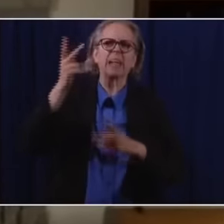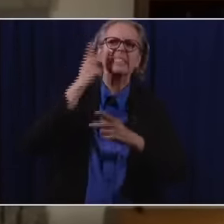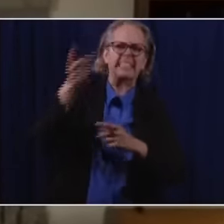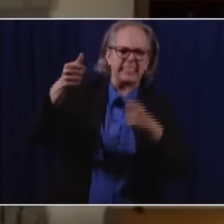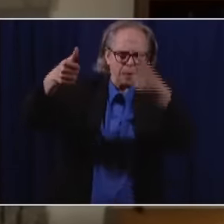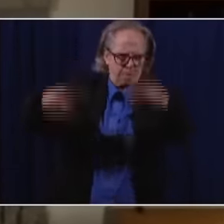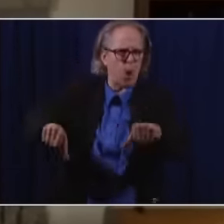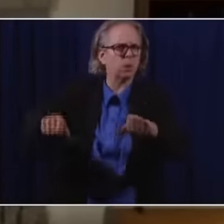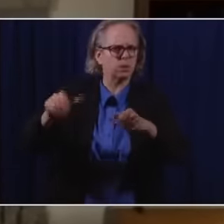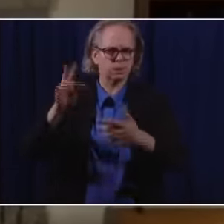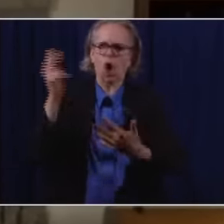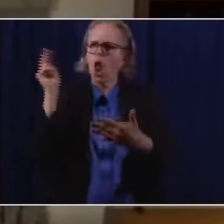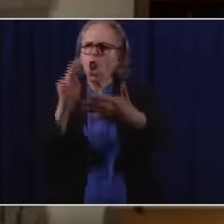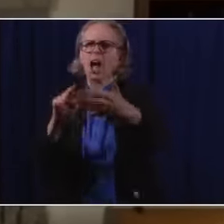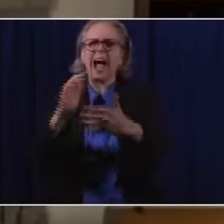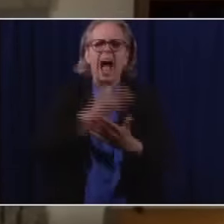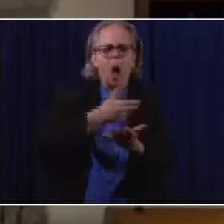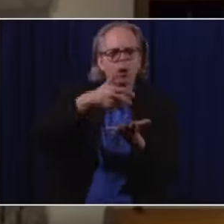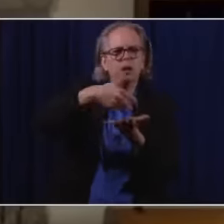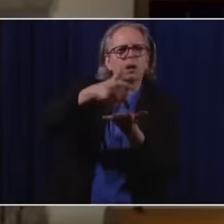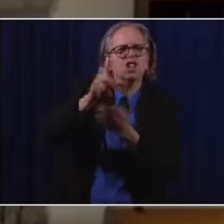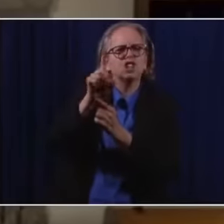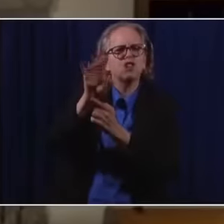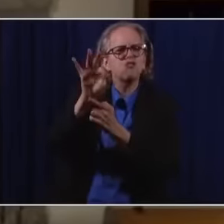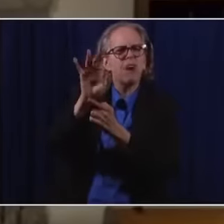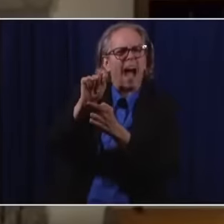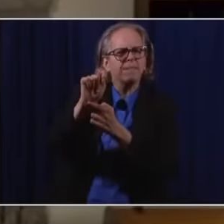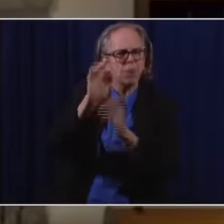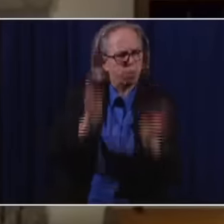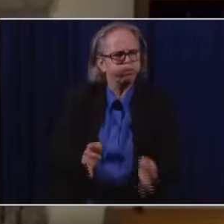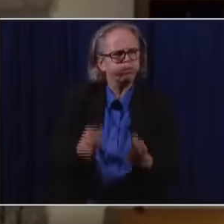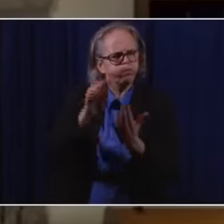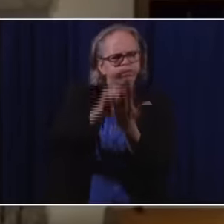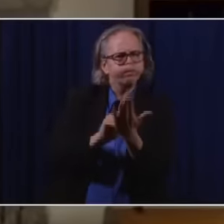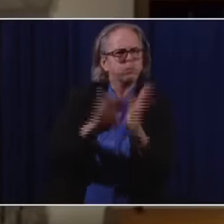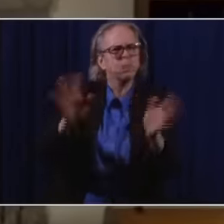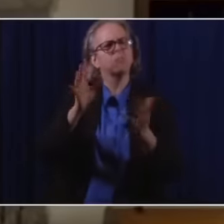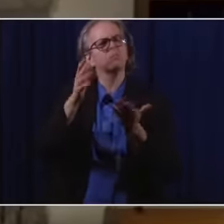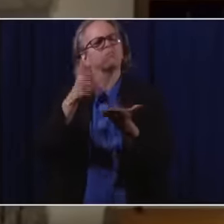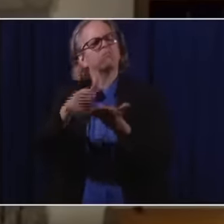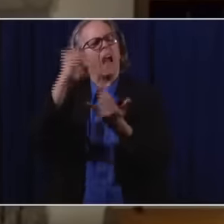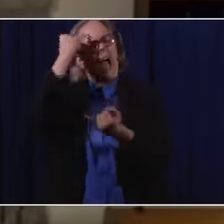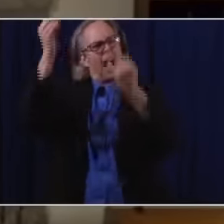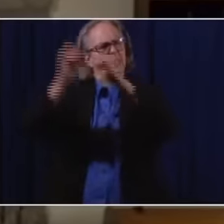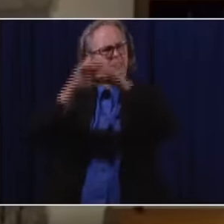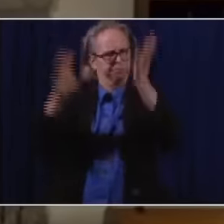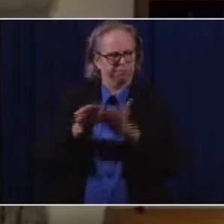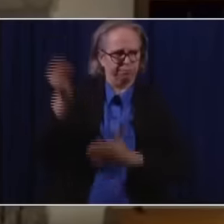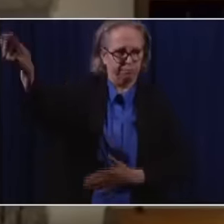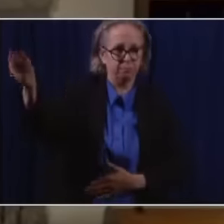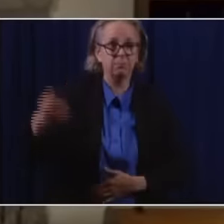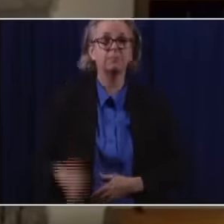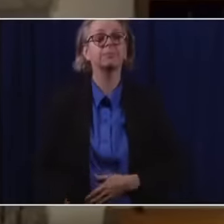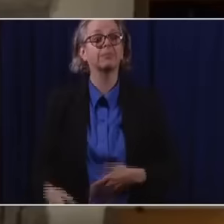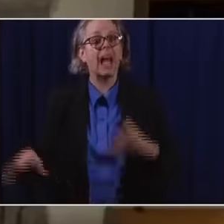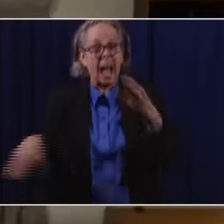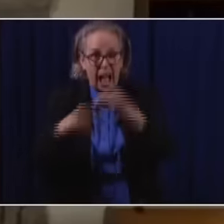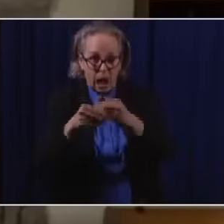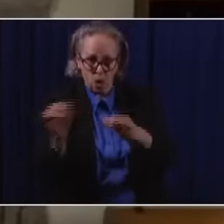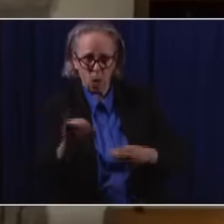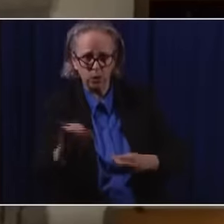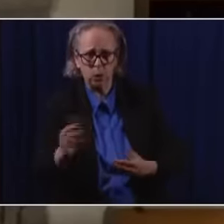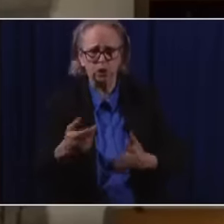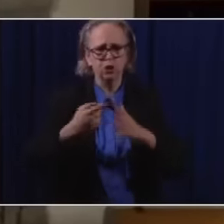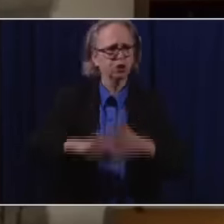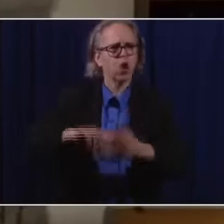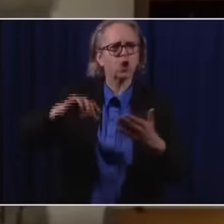This week, we'll also be taking another step in this fight against COVID by launching a new registration tool